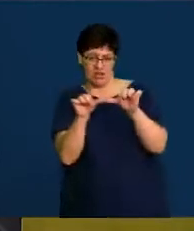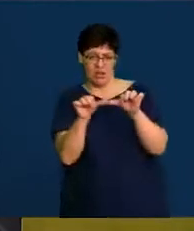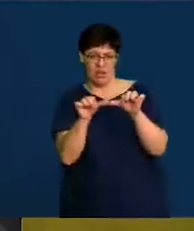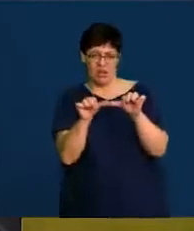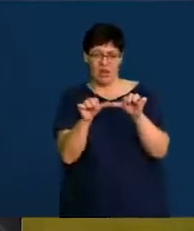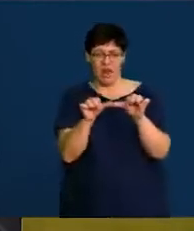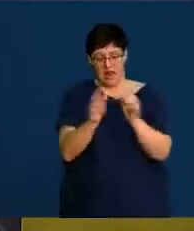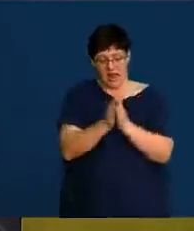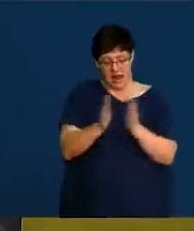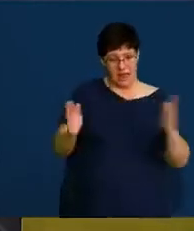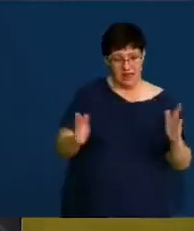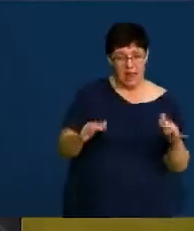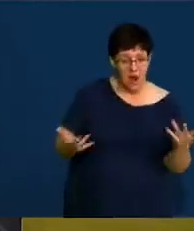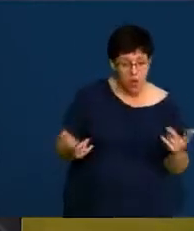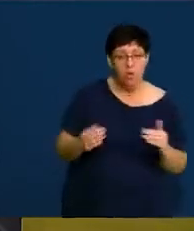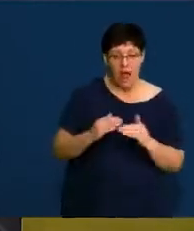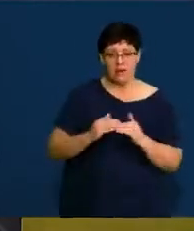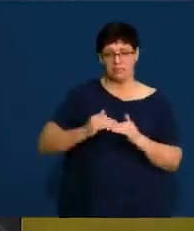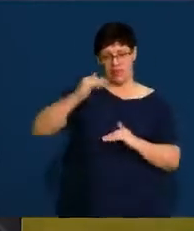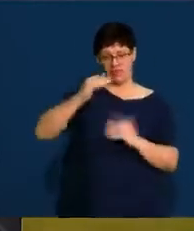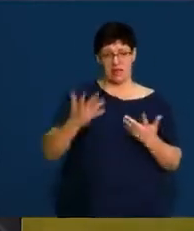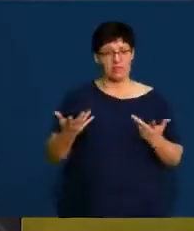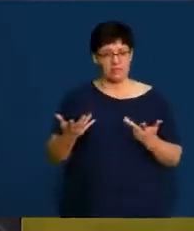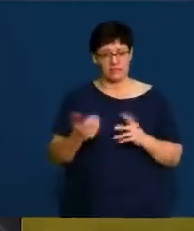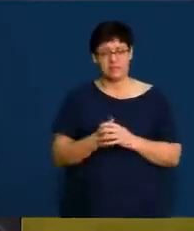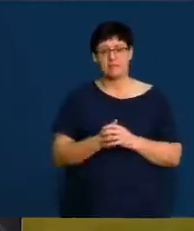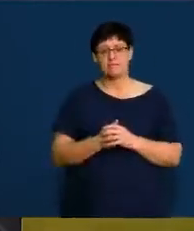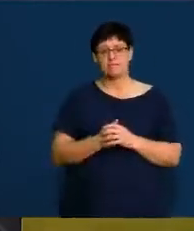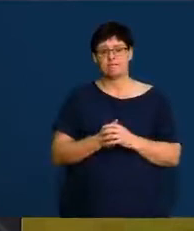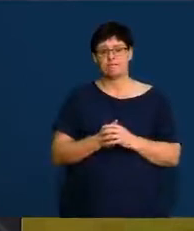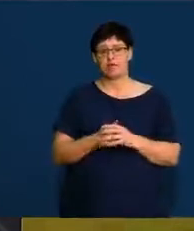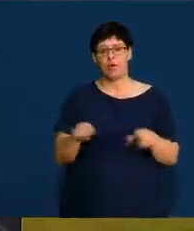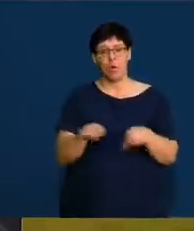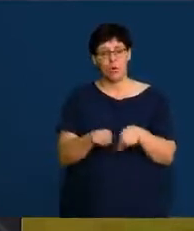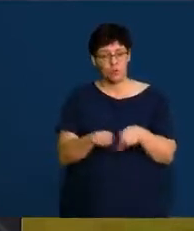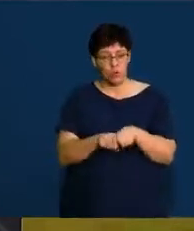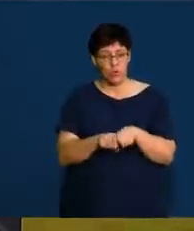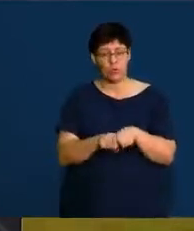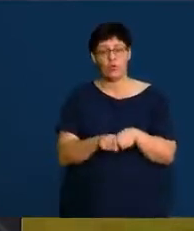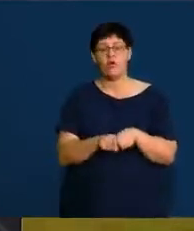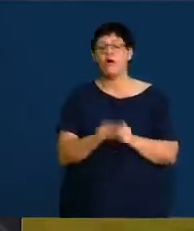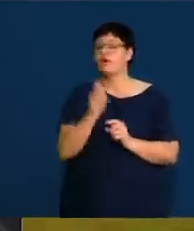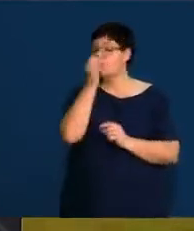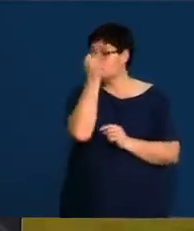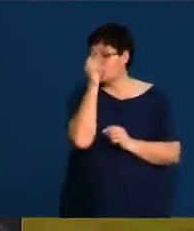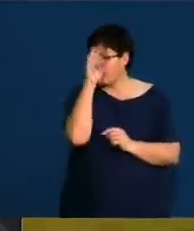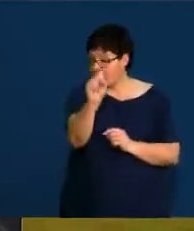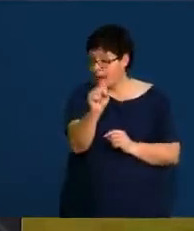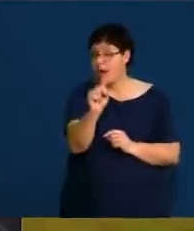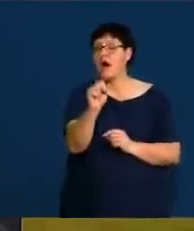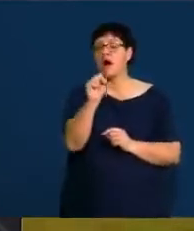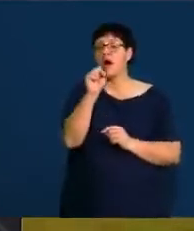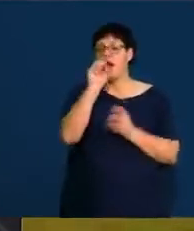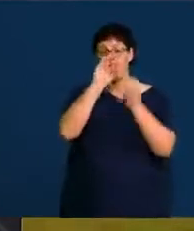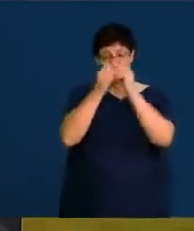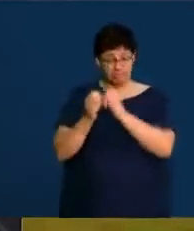of the object as well as the breadth of the object. Also remember that the formulas for